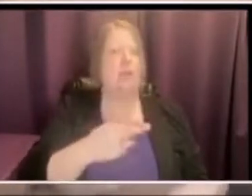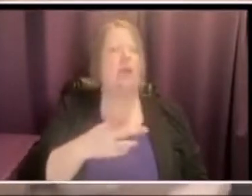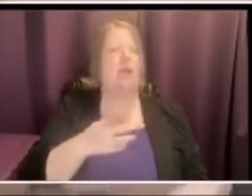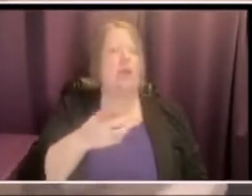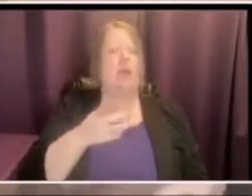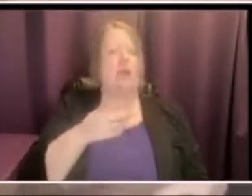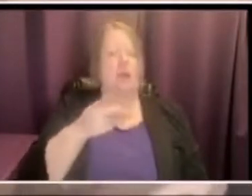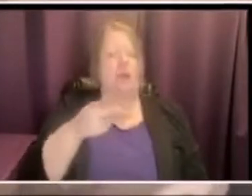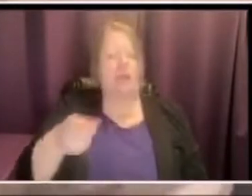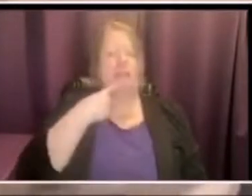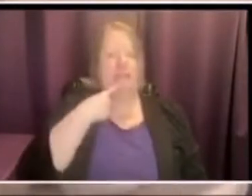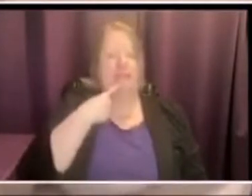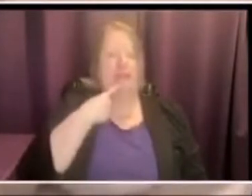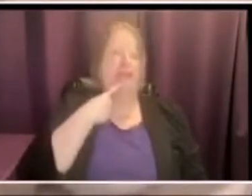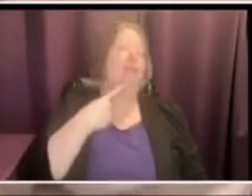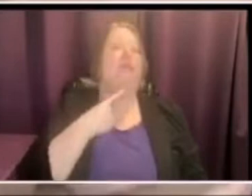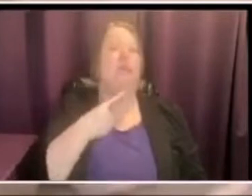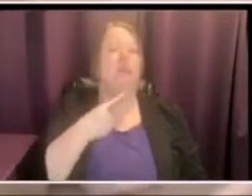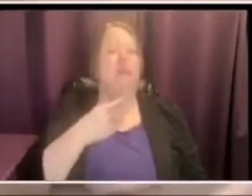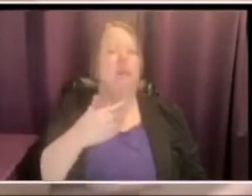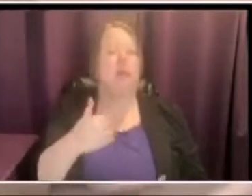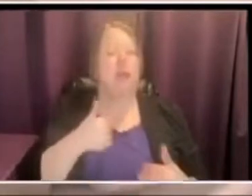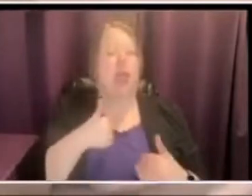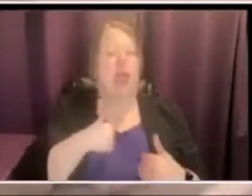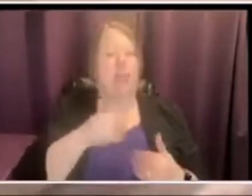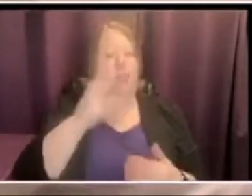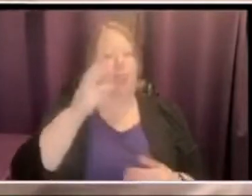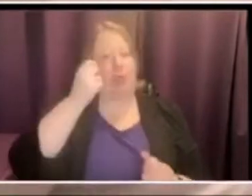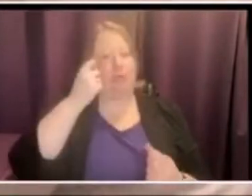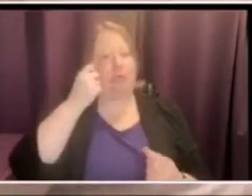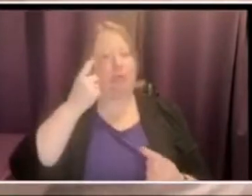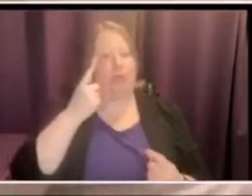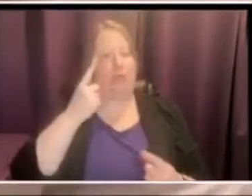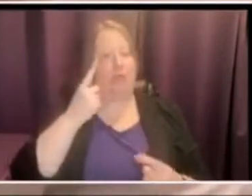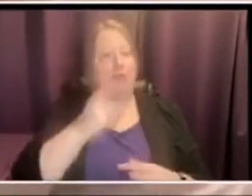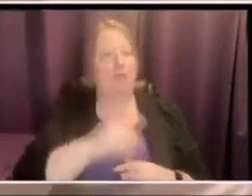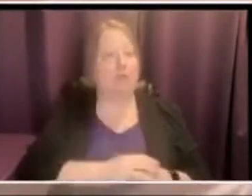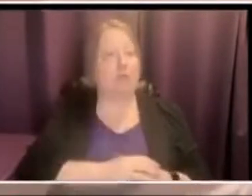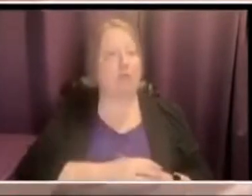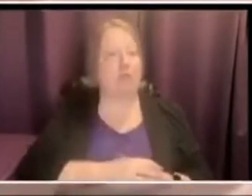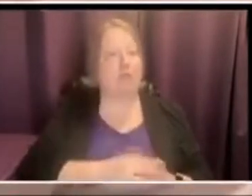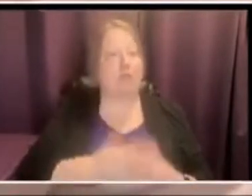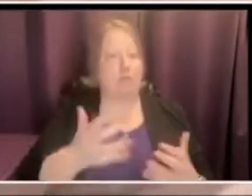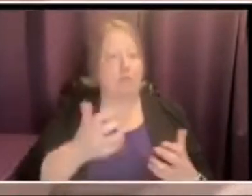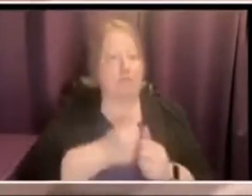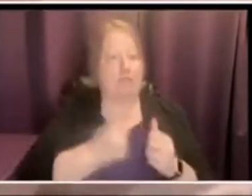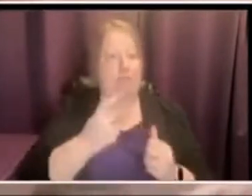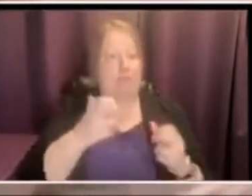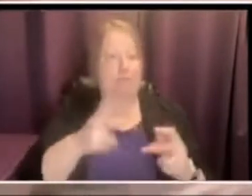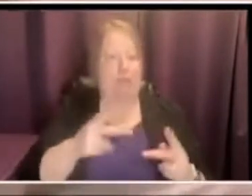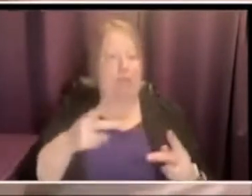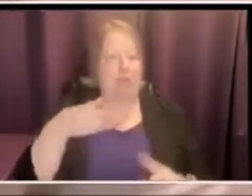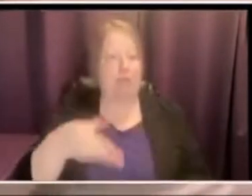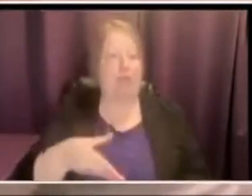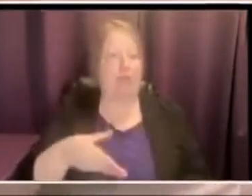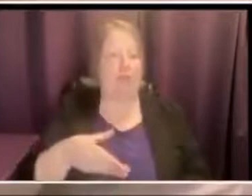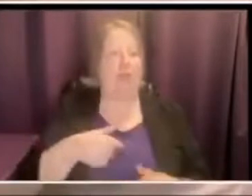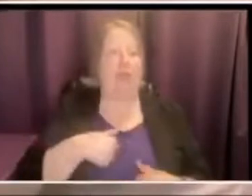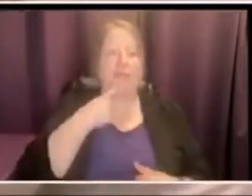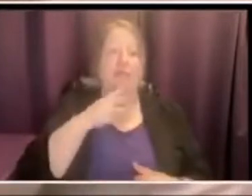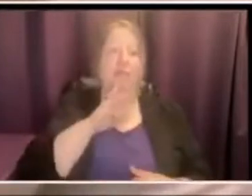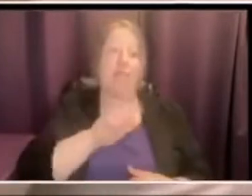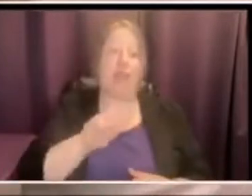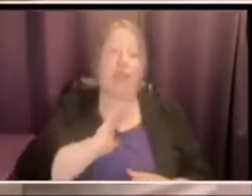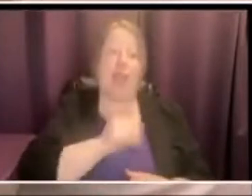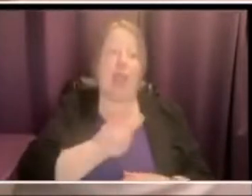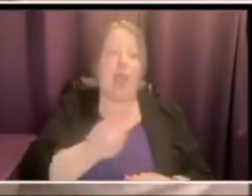he had the impression from Mitch that Mitch wants to get everybody back to do it there. Yes. I said, well, we're getting a counterpoint that